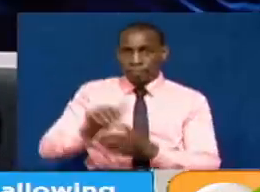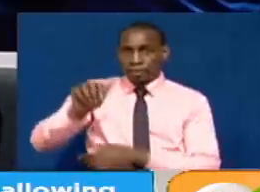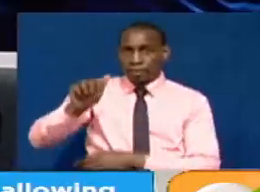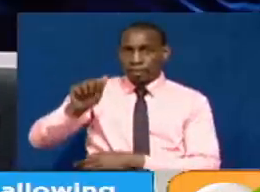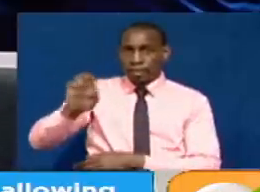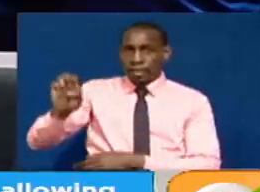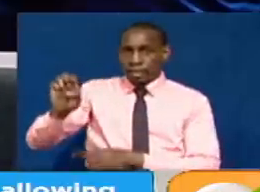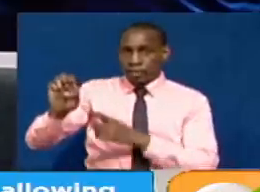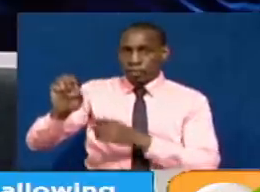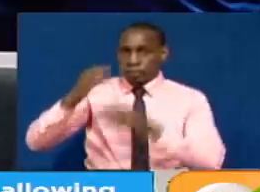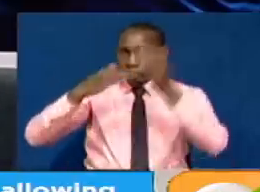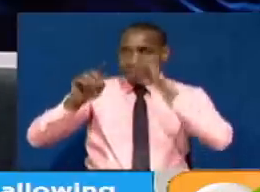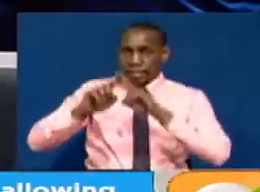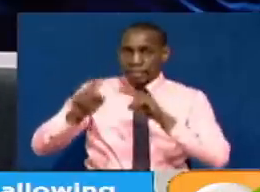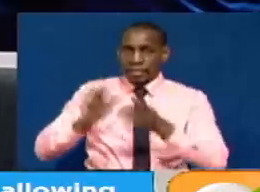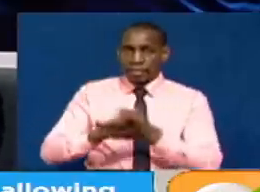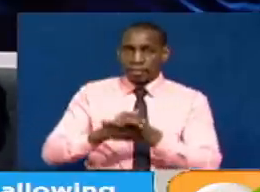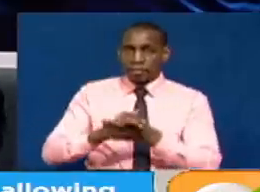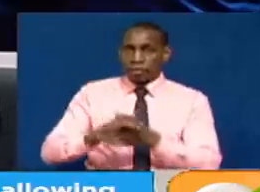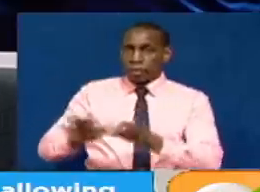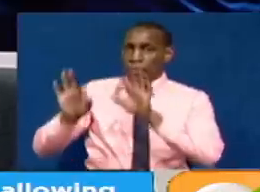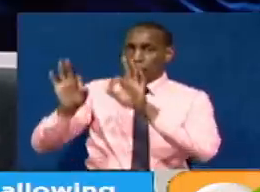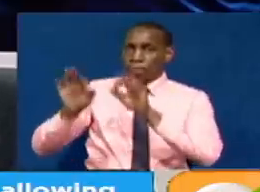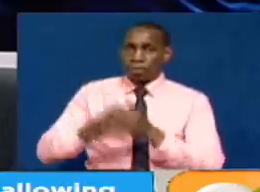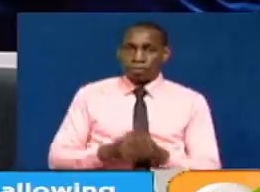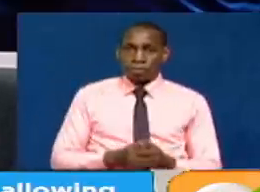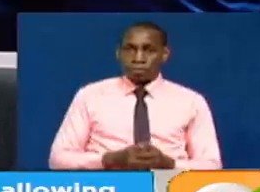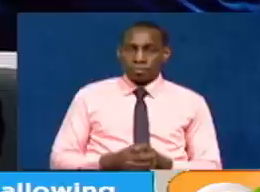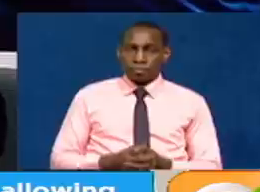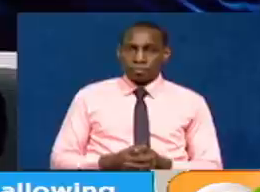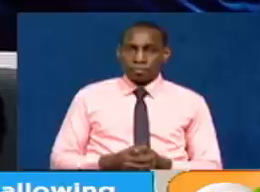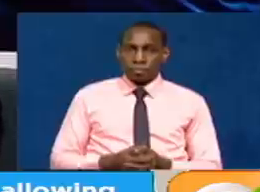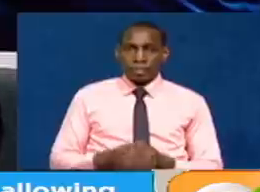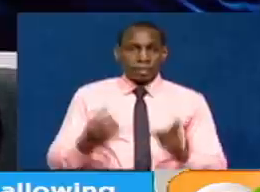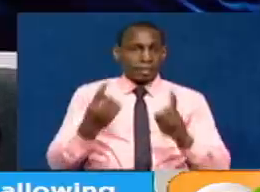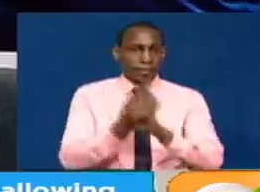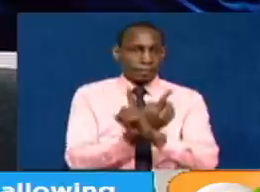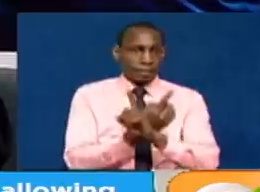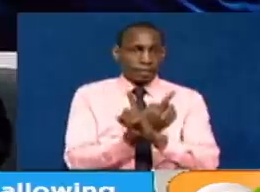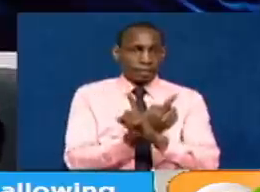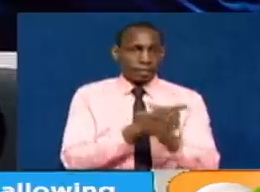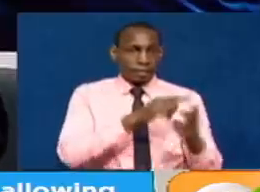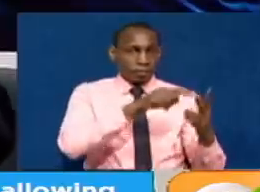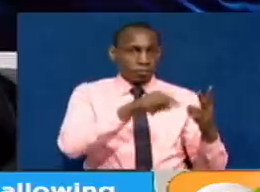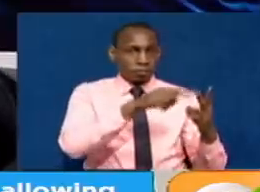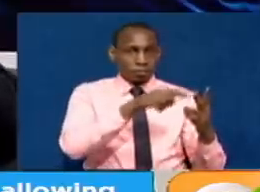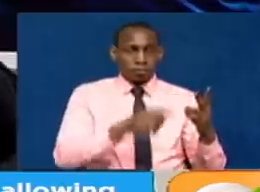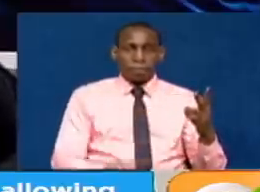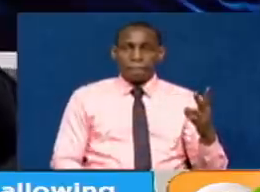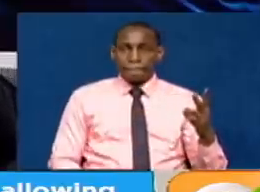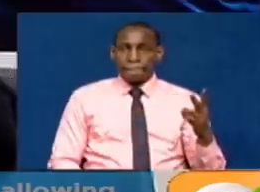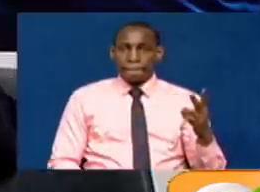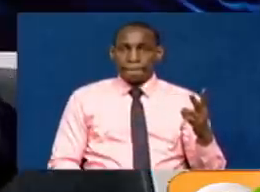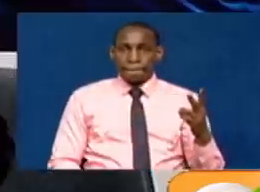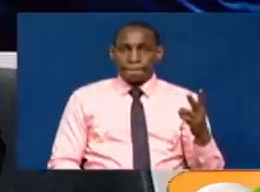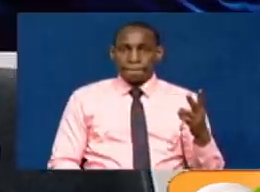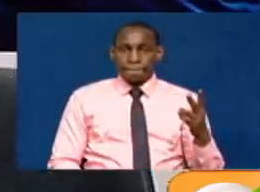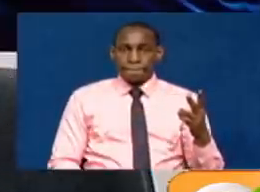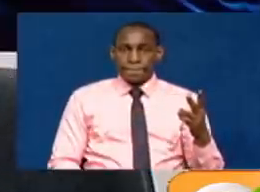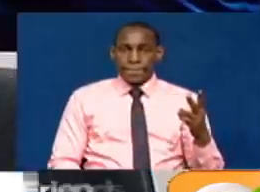story starts from the beginning. It starts from the middle, rather, not the beginning. Not like Ngirishi's. Not